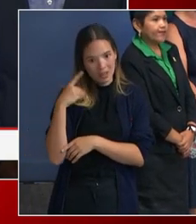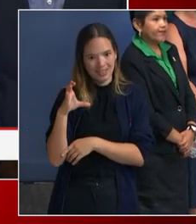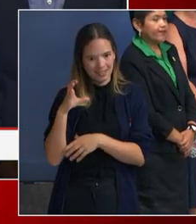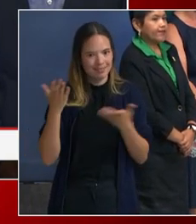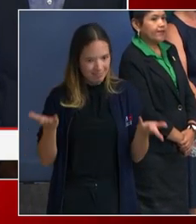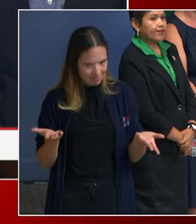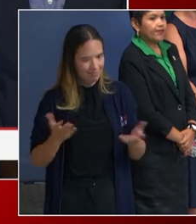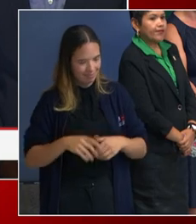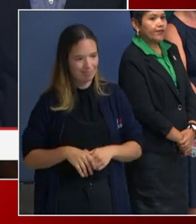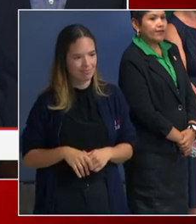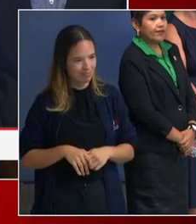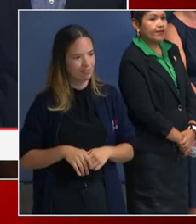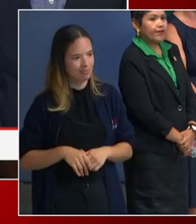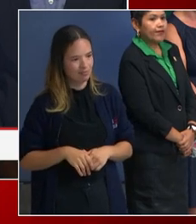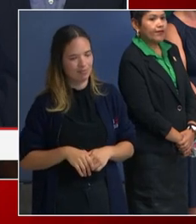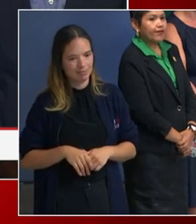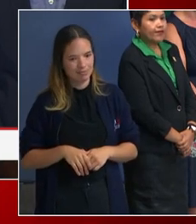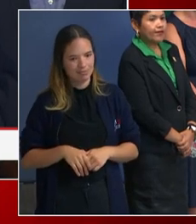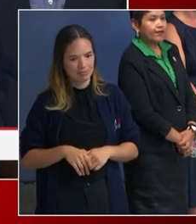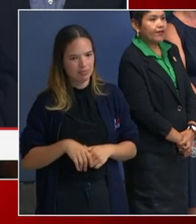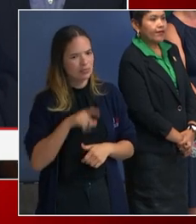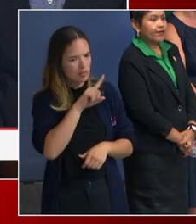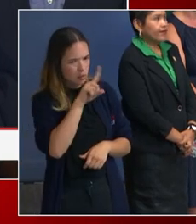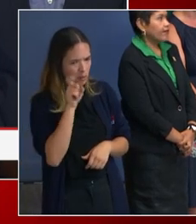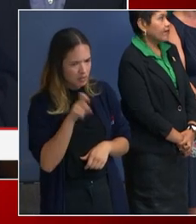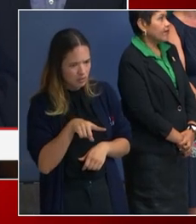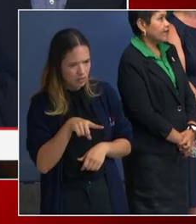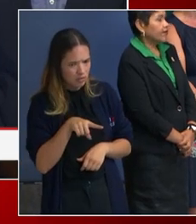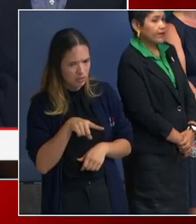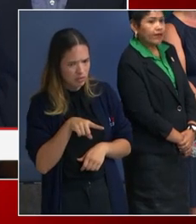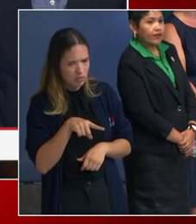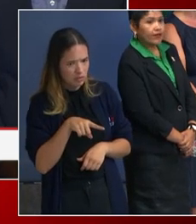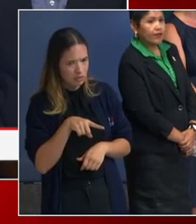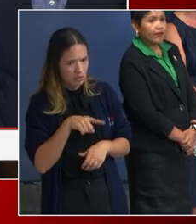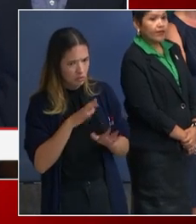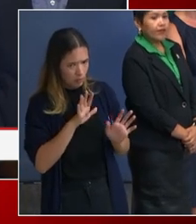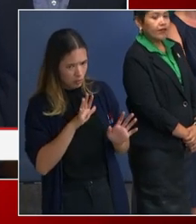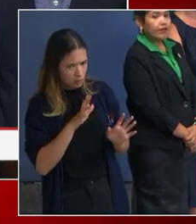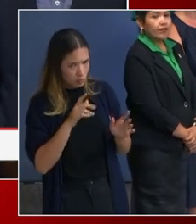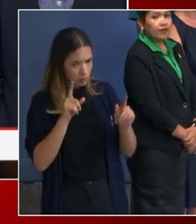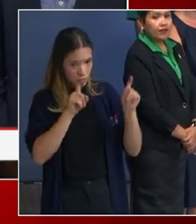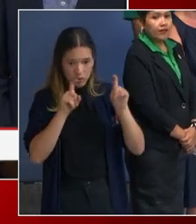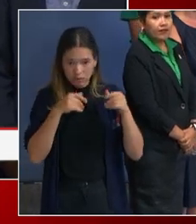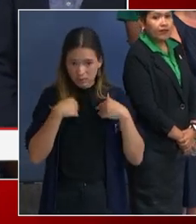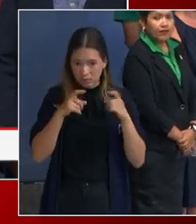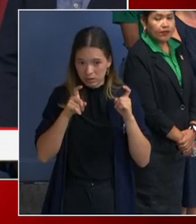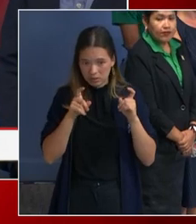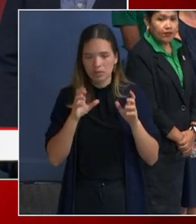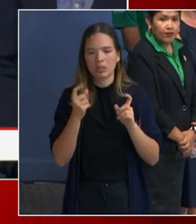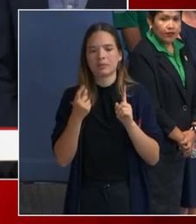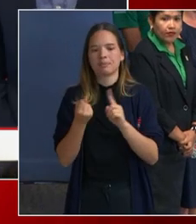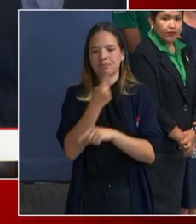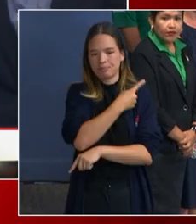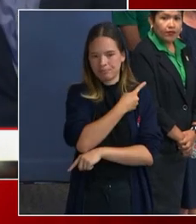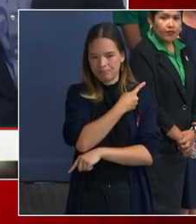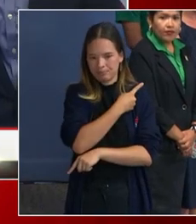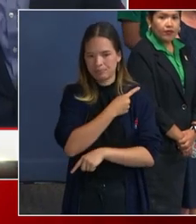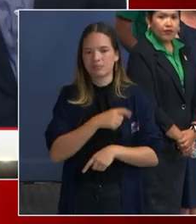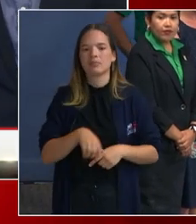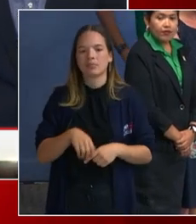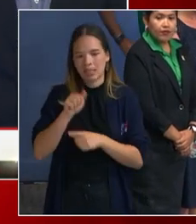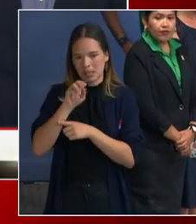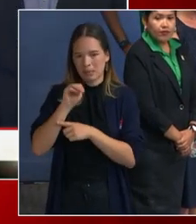Any other questions? Off topics? Yes. No, okay. No more questions? Off topics. Amanda had the first. Yeah, so